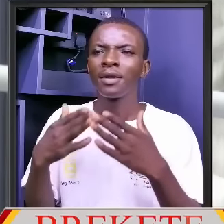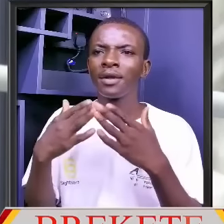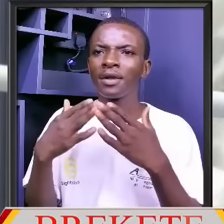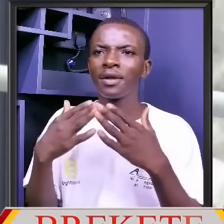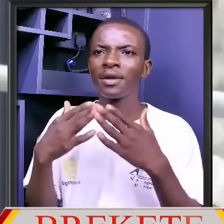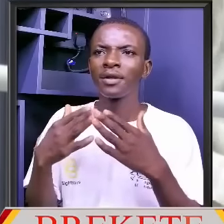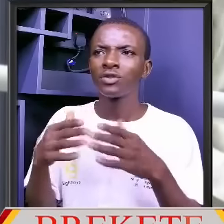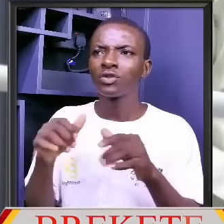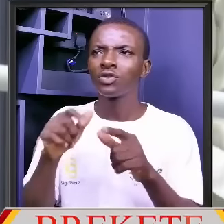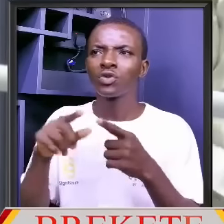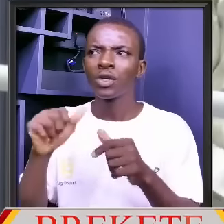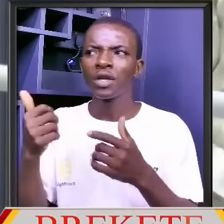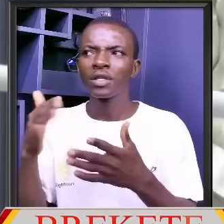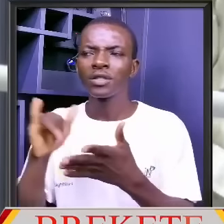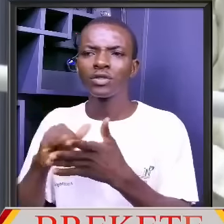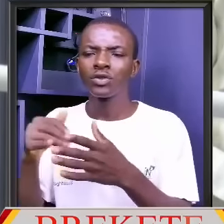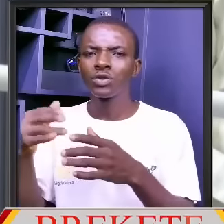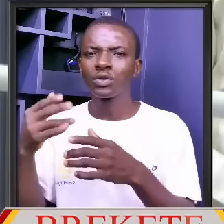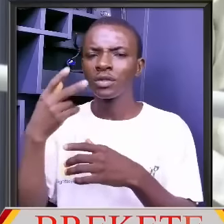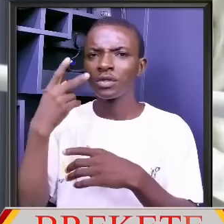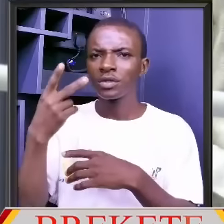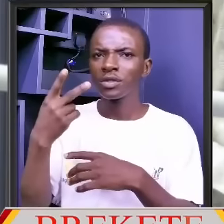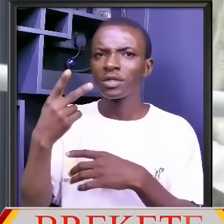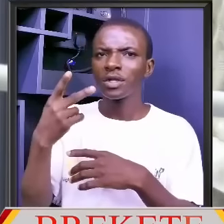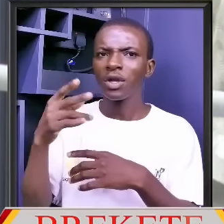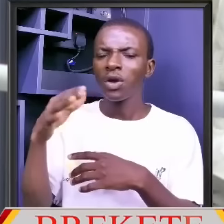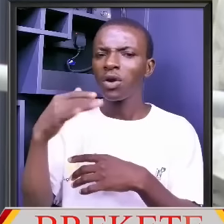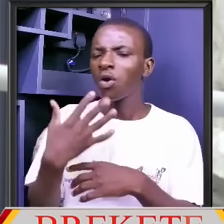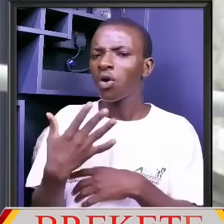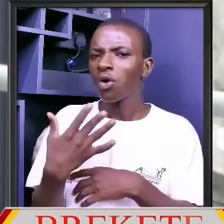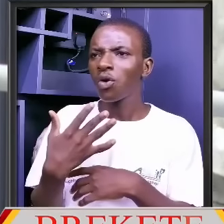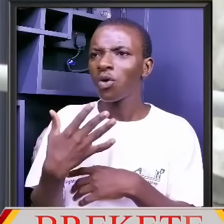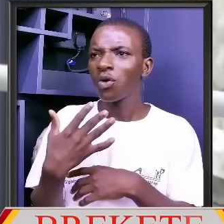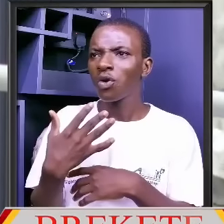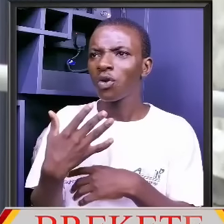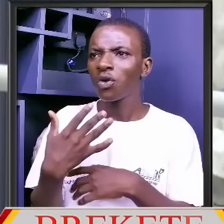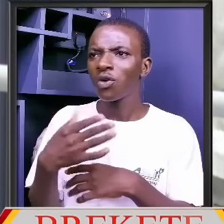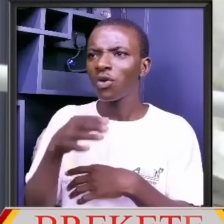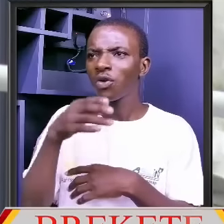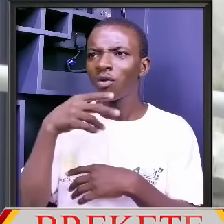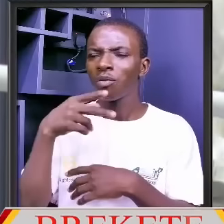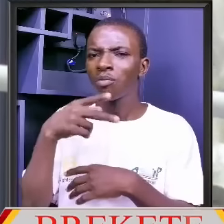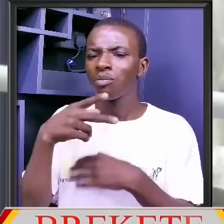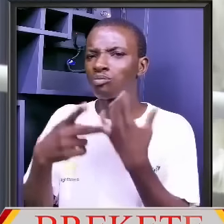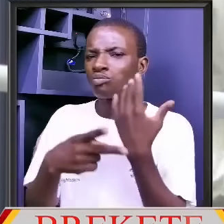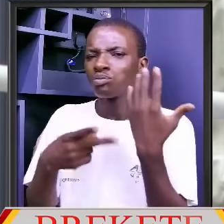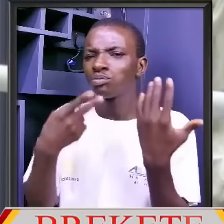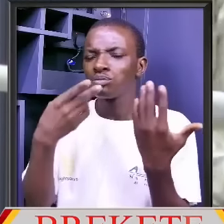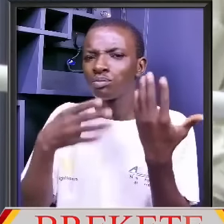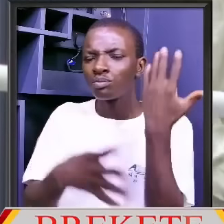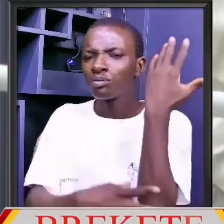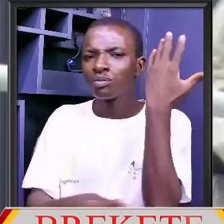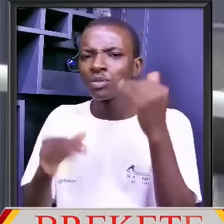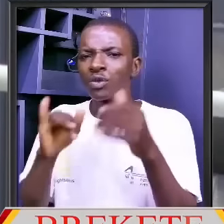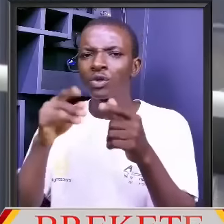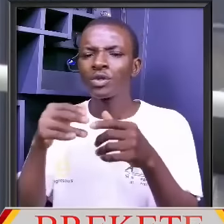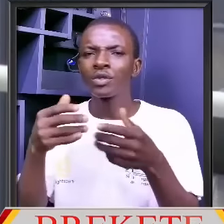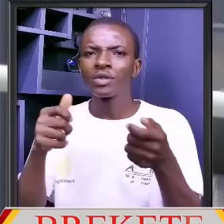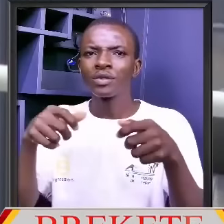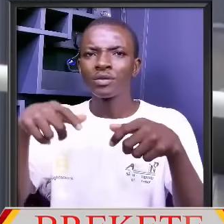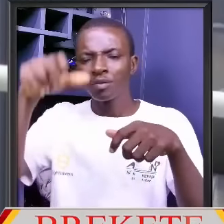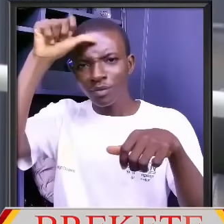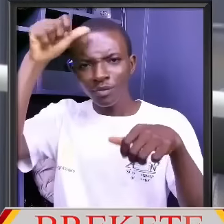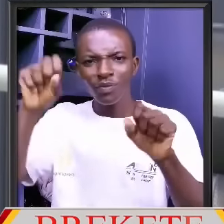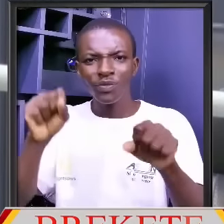thank you to everything, just to see the color of poverty. If you don't test poverty, you can't do poverty things. When they say, may you go become NAPEP to